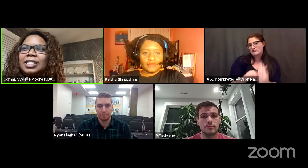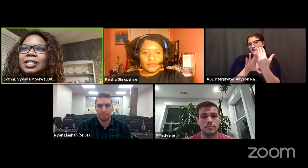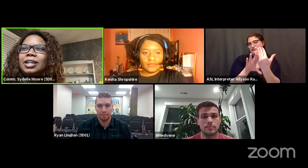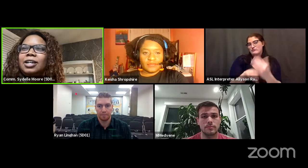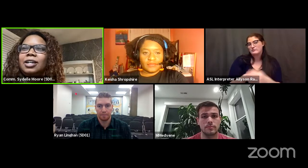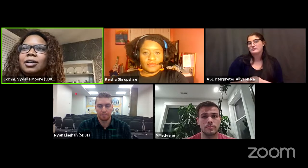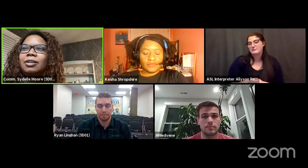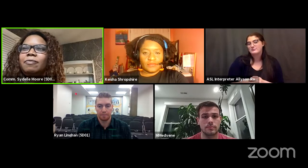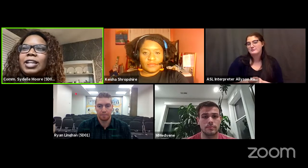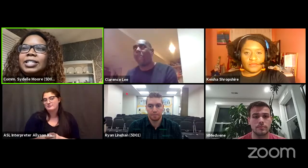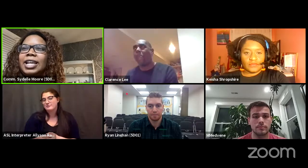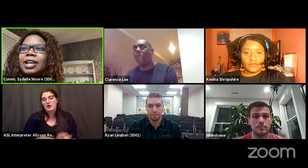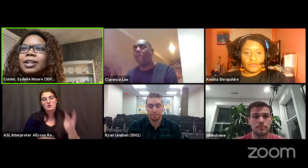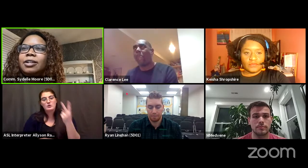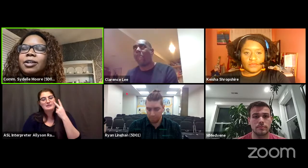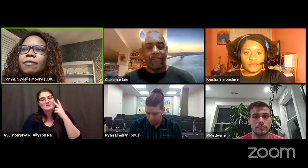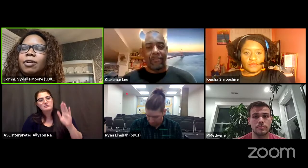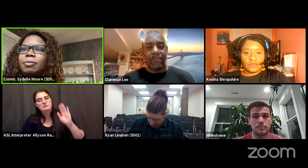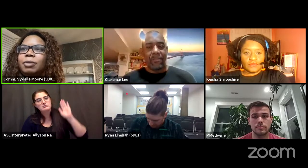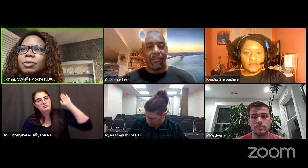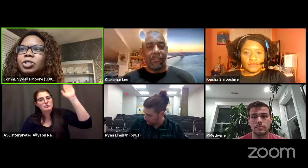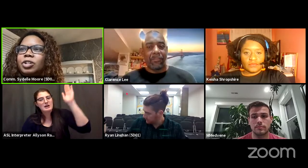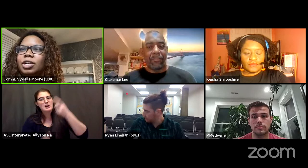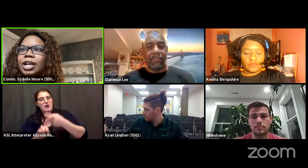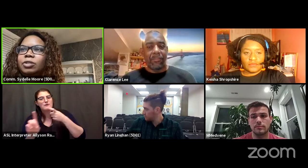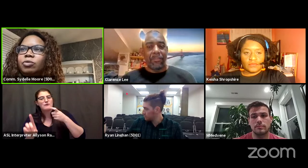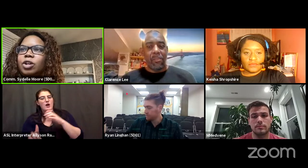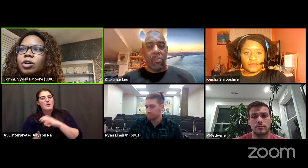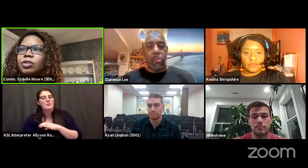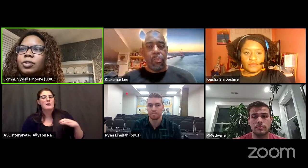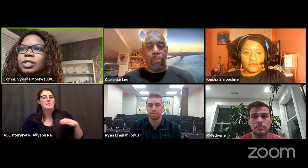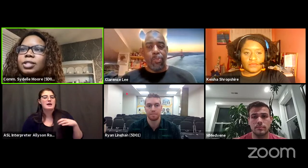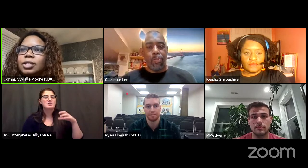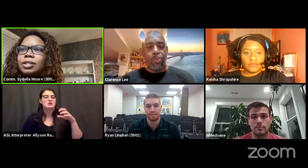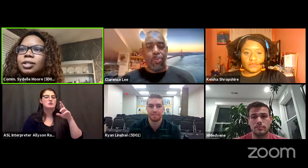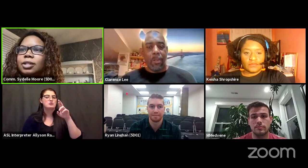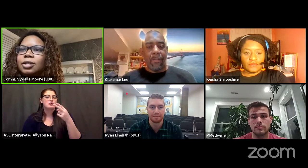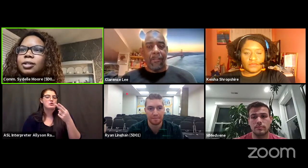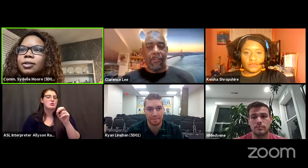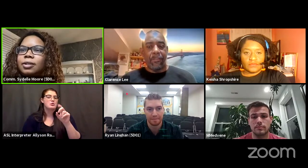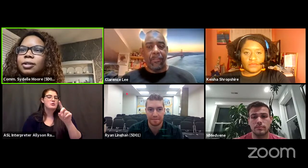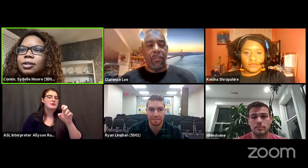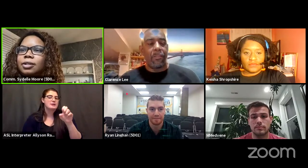Okay, I see a raised hand from Commissioner-elect Rhodes.